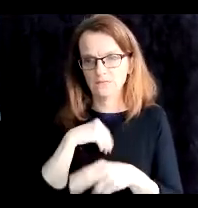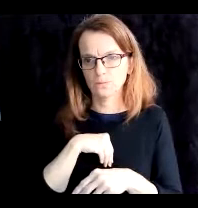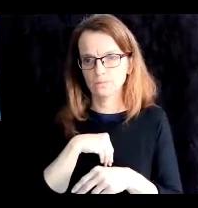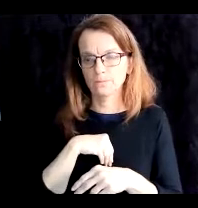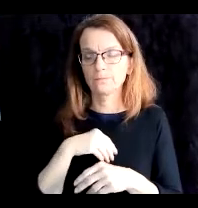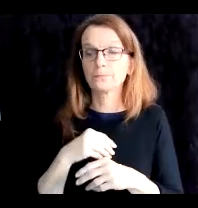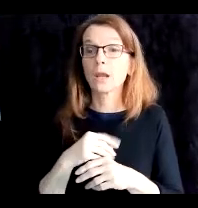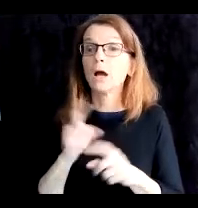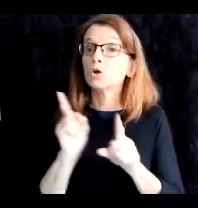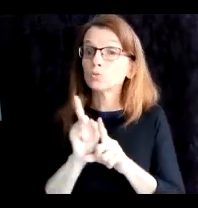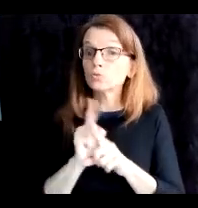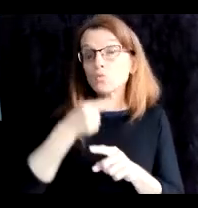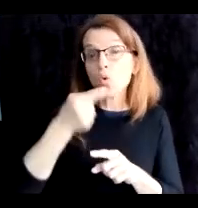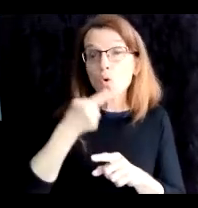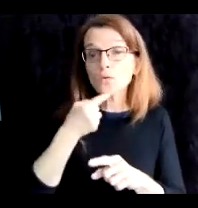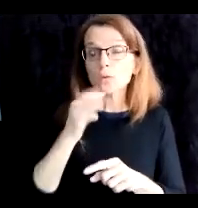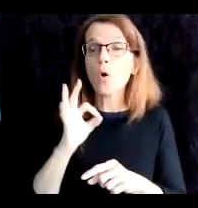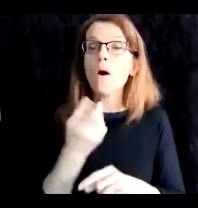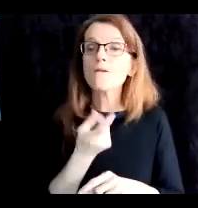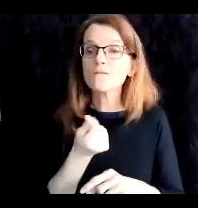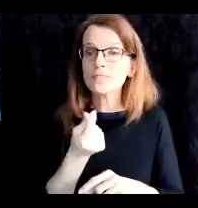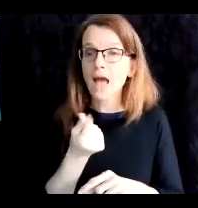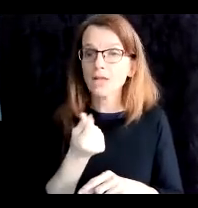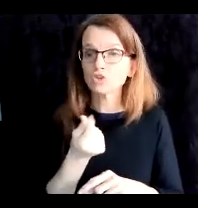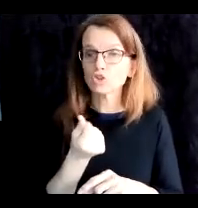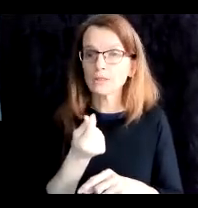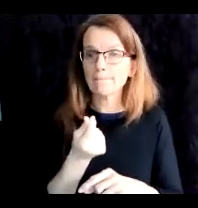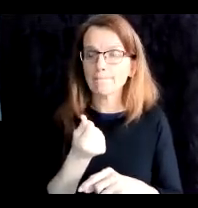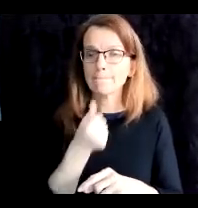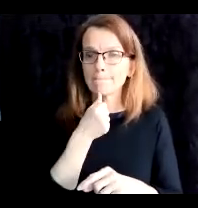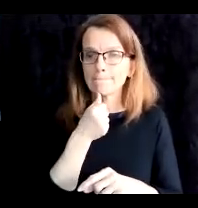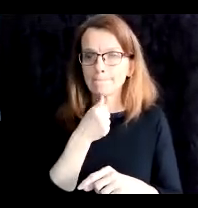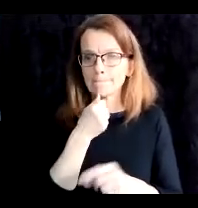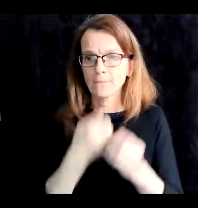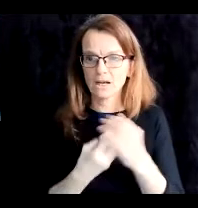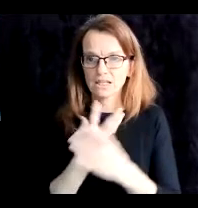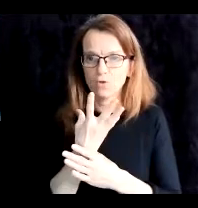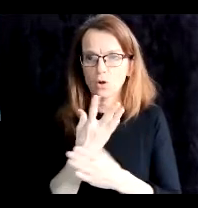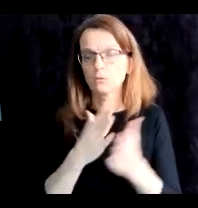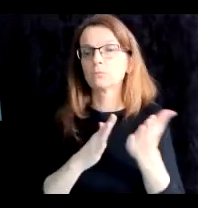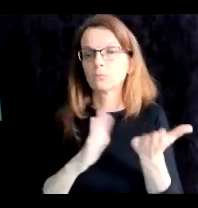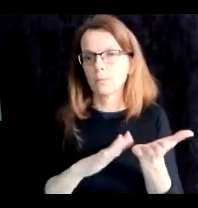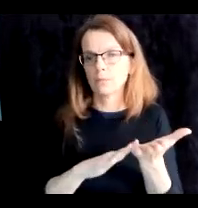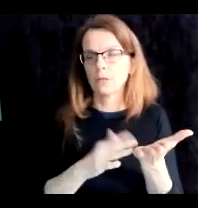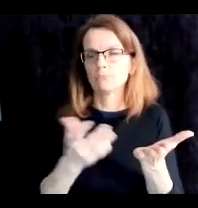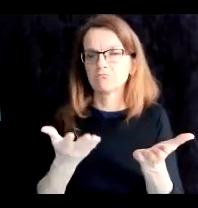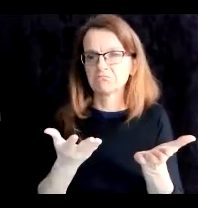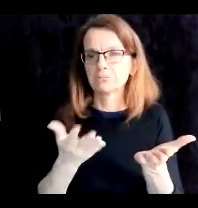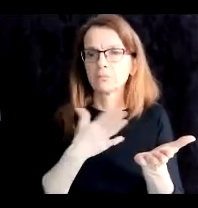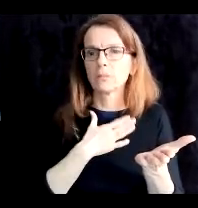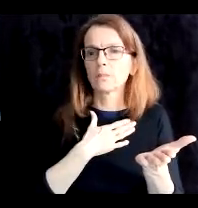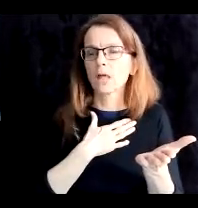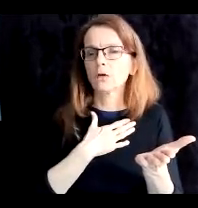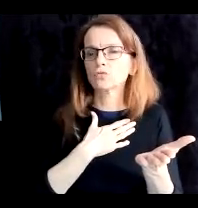financial crisis, but let's talk the example from our neighborhood. Let's talk the example of Greece. Now, you know about the Greek